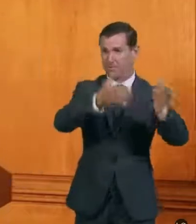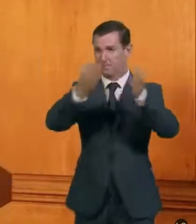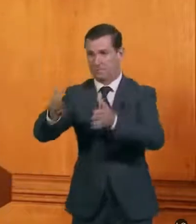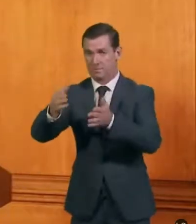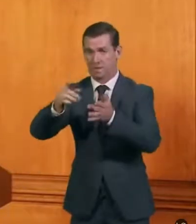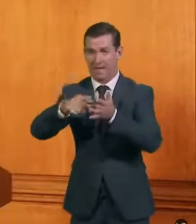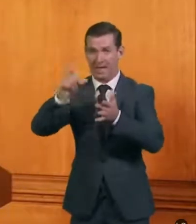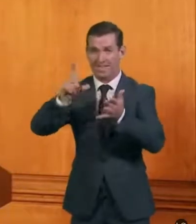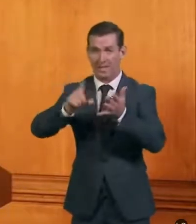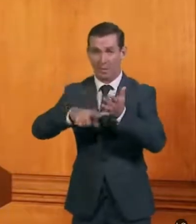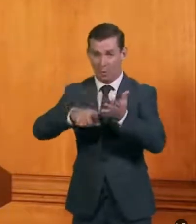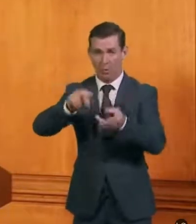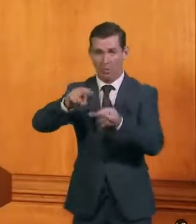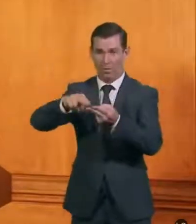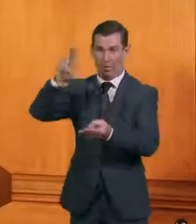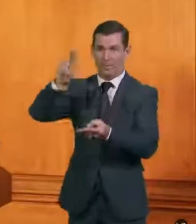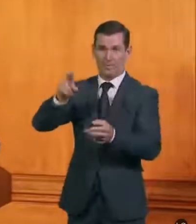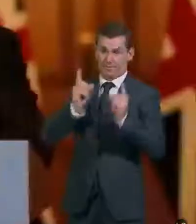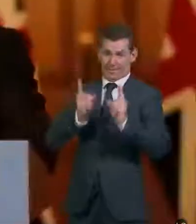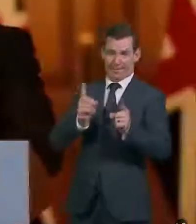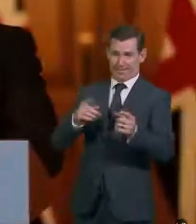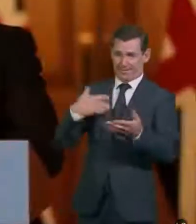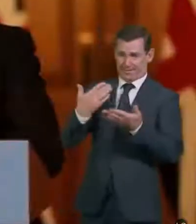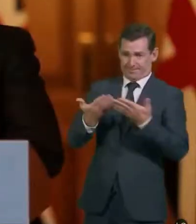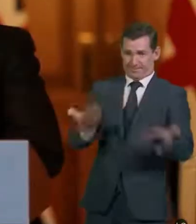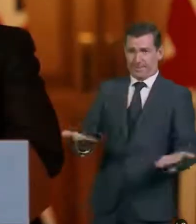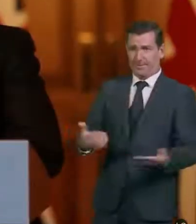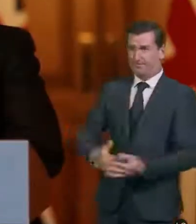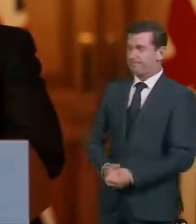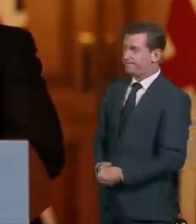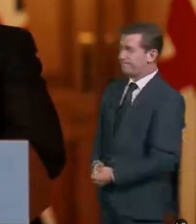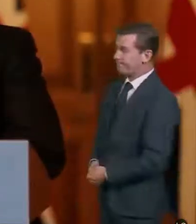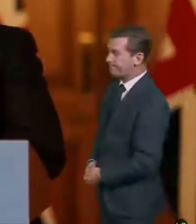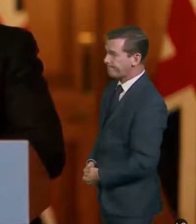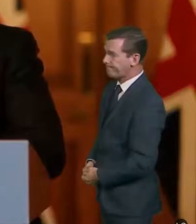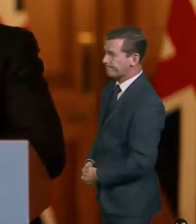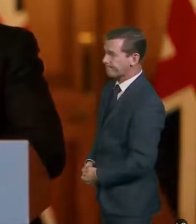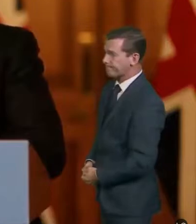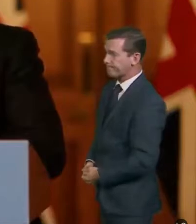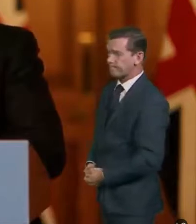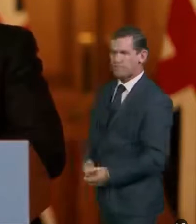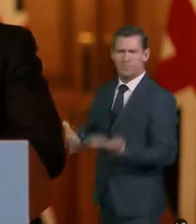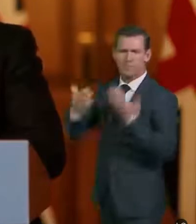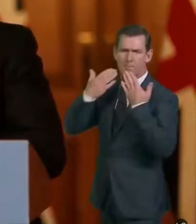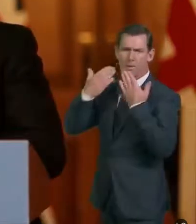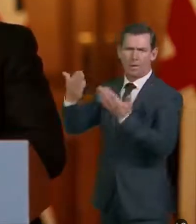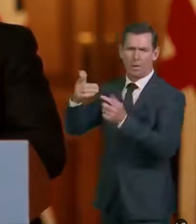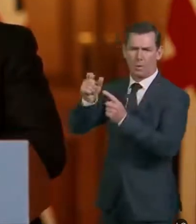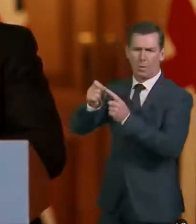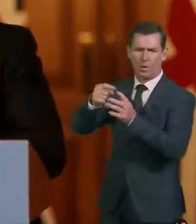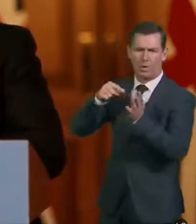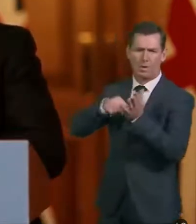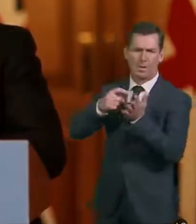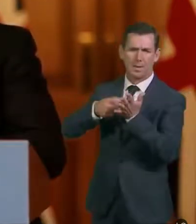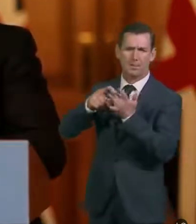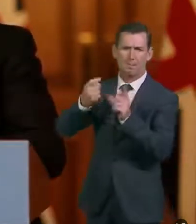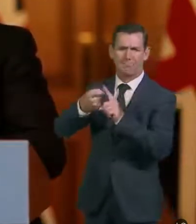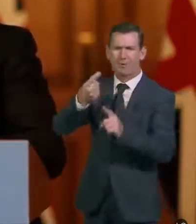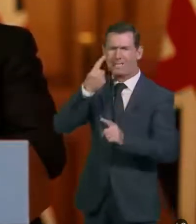of the epidemic. Patrick, thank you very, very much. Let's go to questions first from the public. We'll go to Christopher from